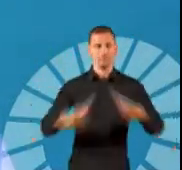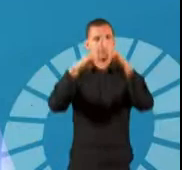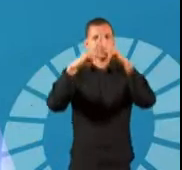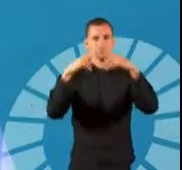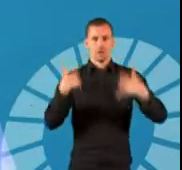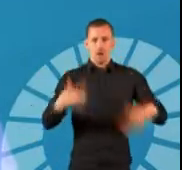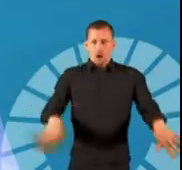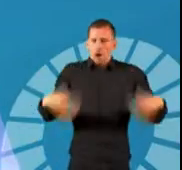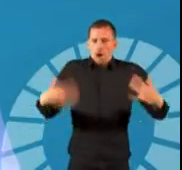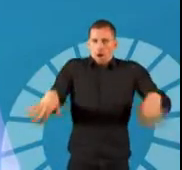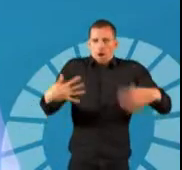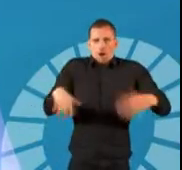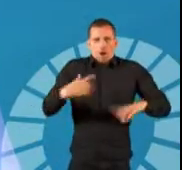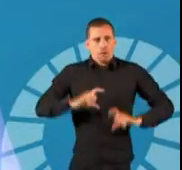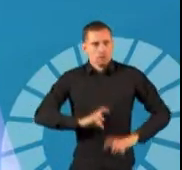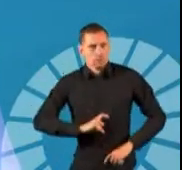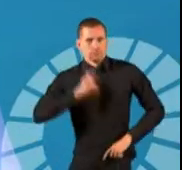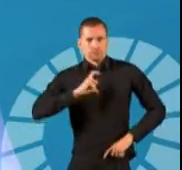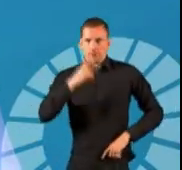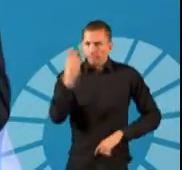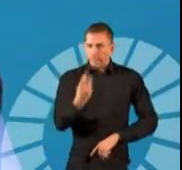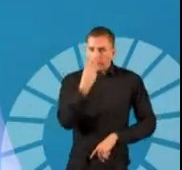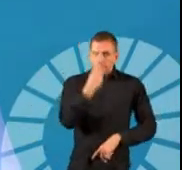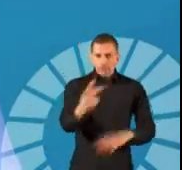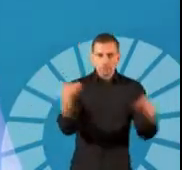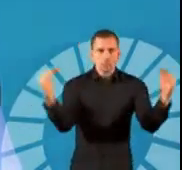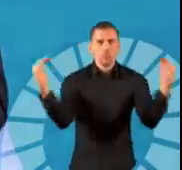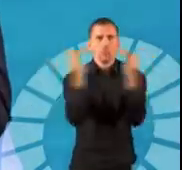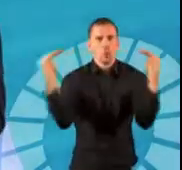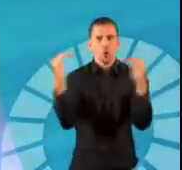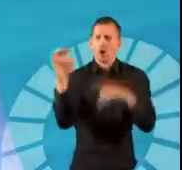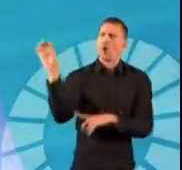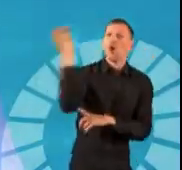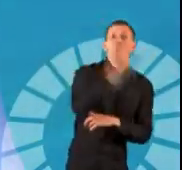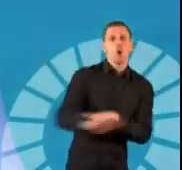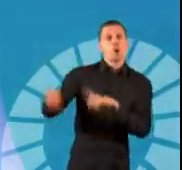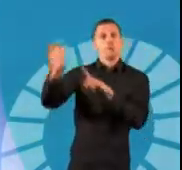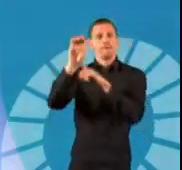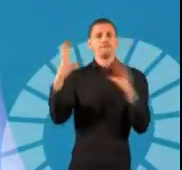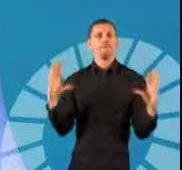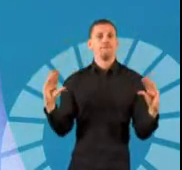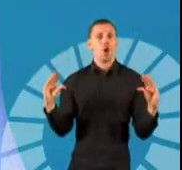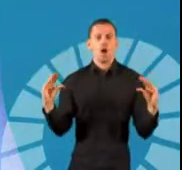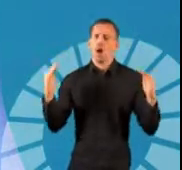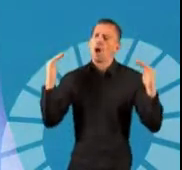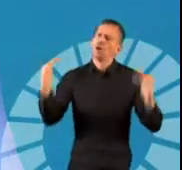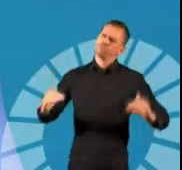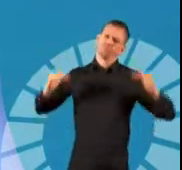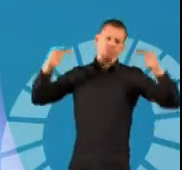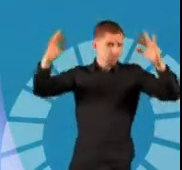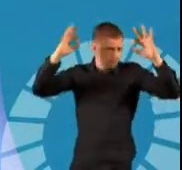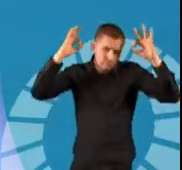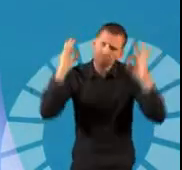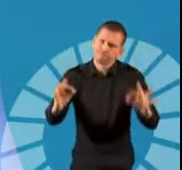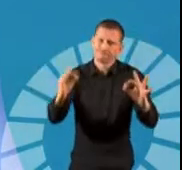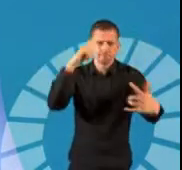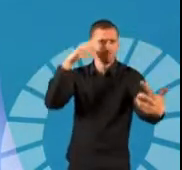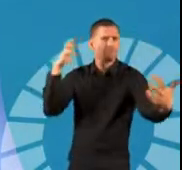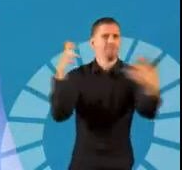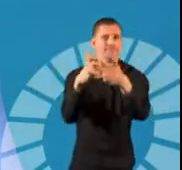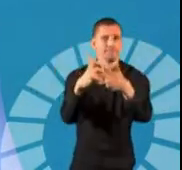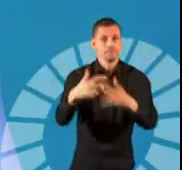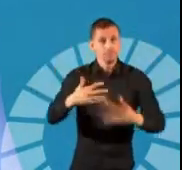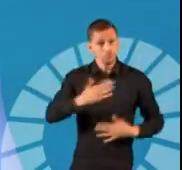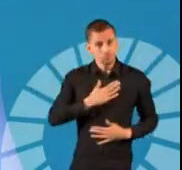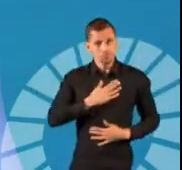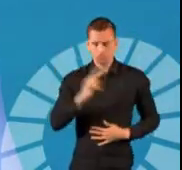gender equality of opportunity, this is really at the heart of the European Union's values as well. It's at the heart of the construction of Europe. And